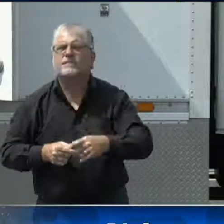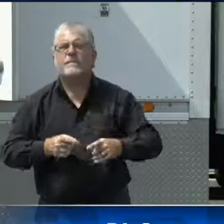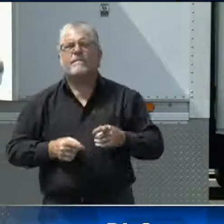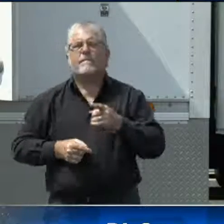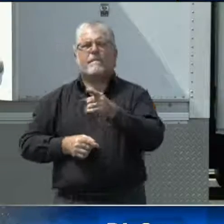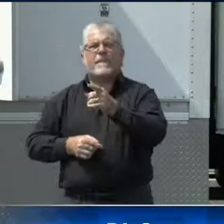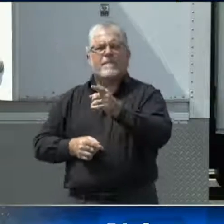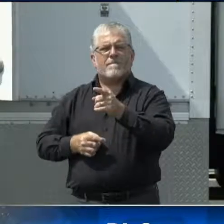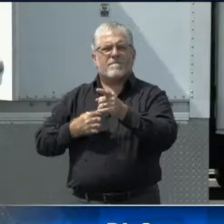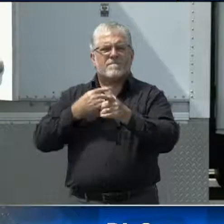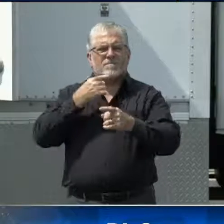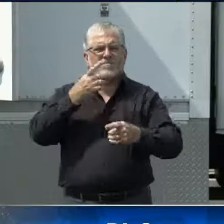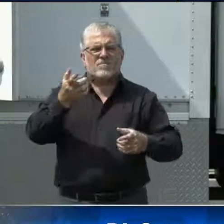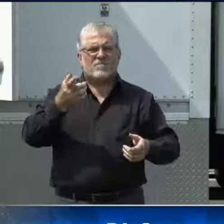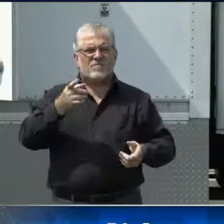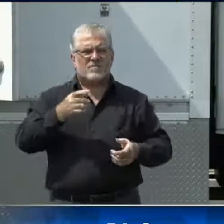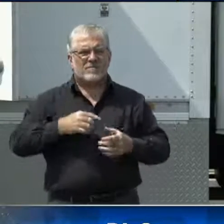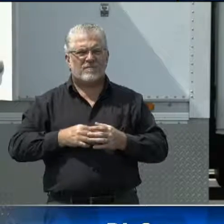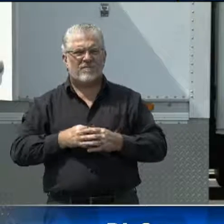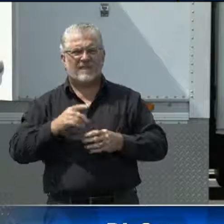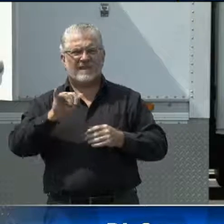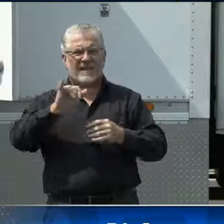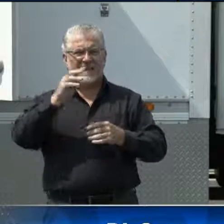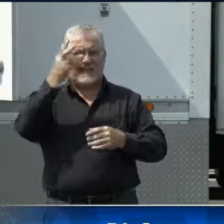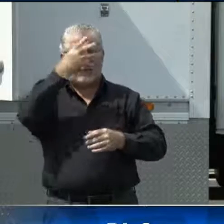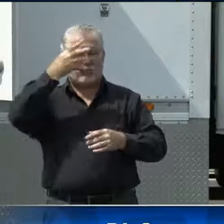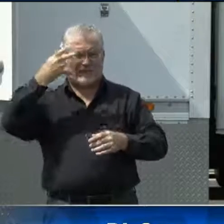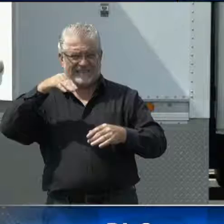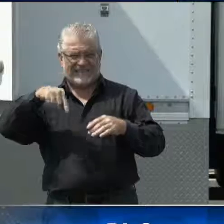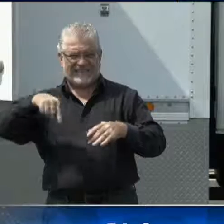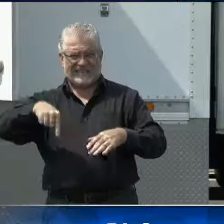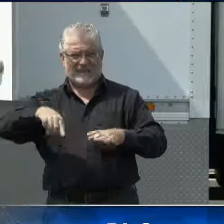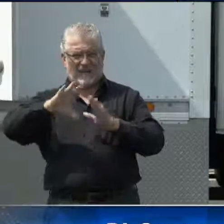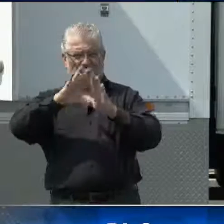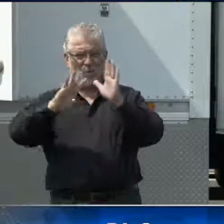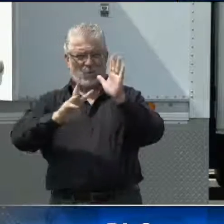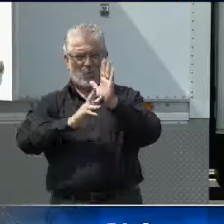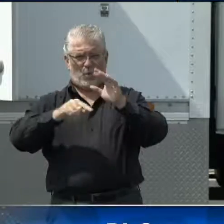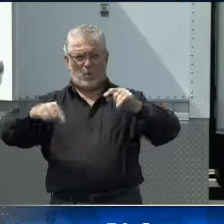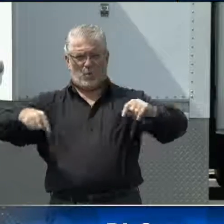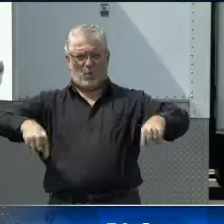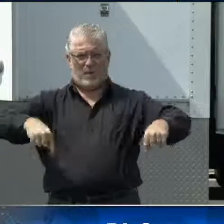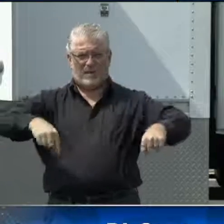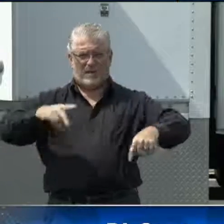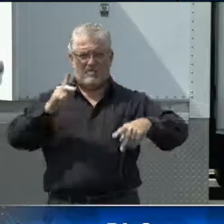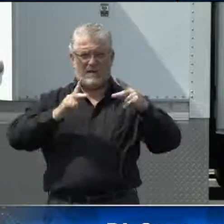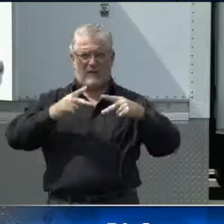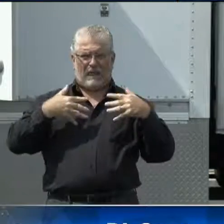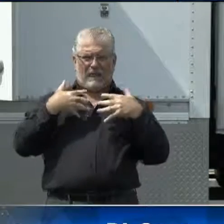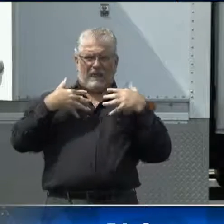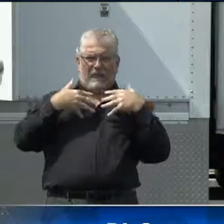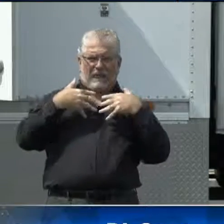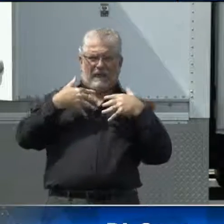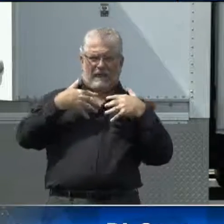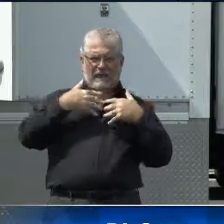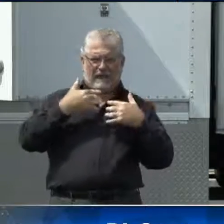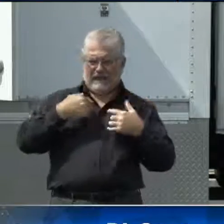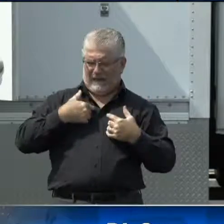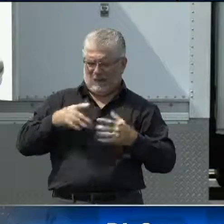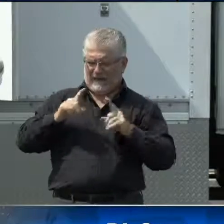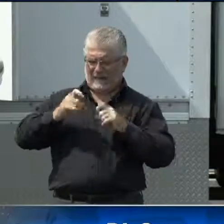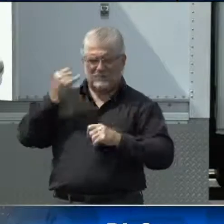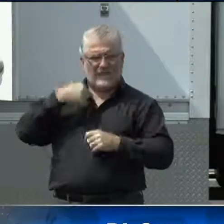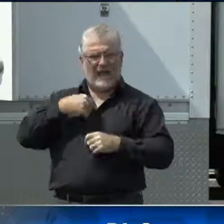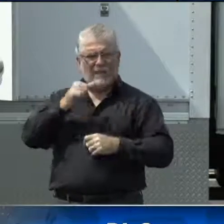illegally, that may be a fear of them to not come get a test because they are in the Commonwealth illegally? That's not a preclusion to get a test, is it? That is not a